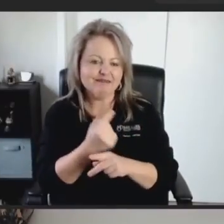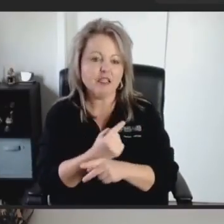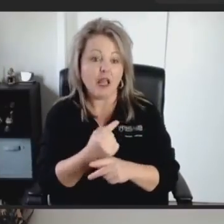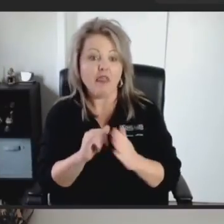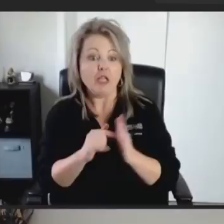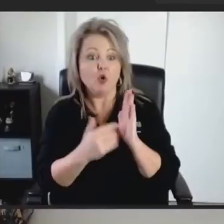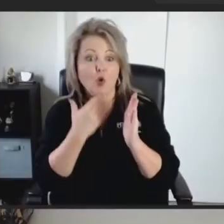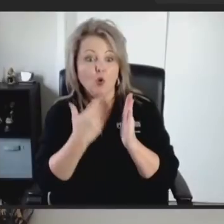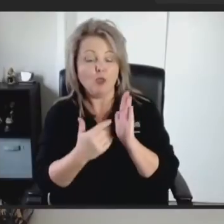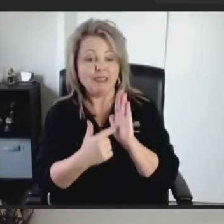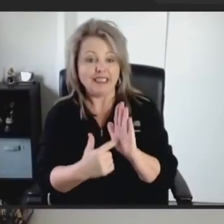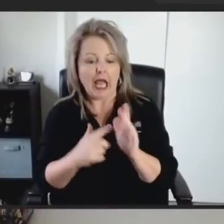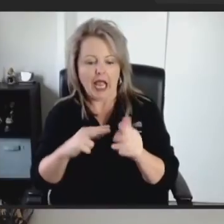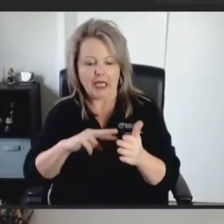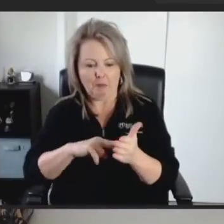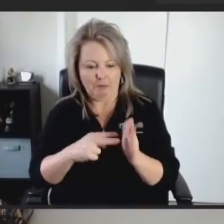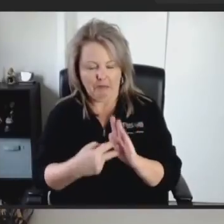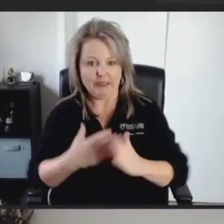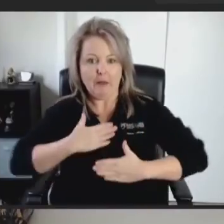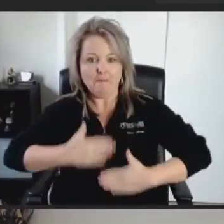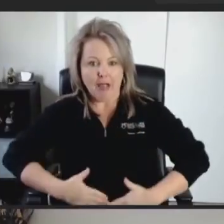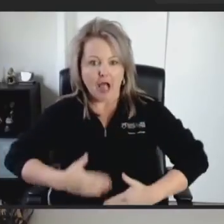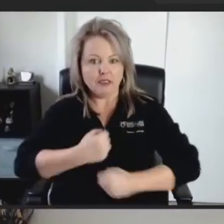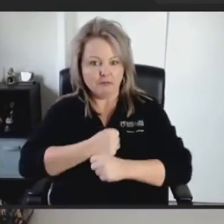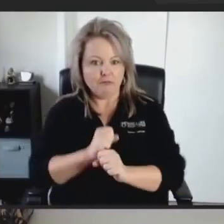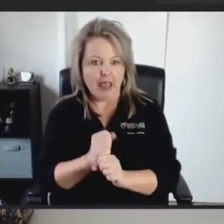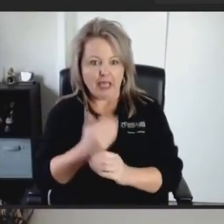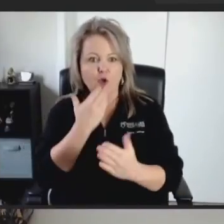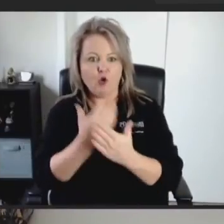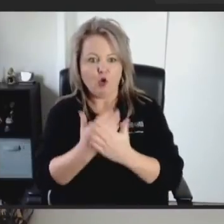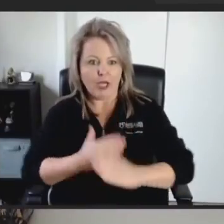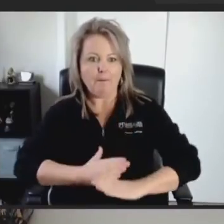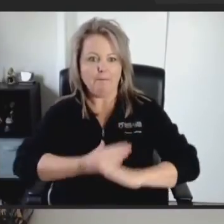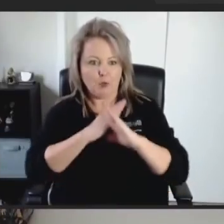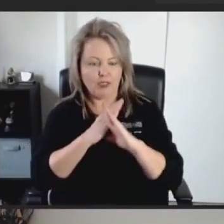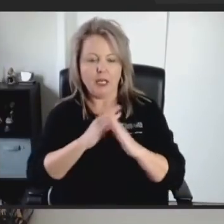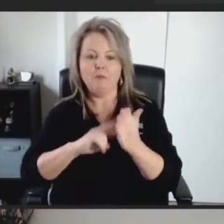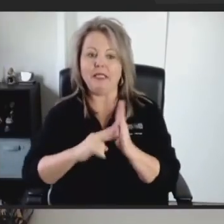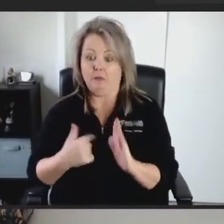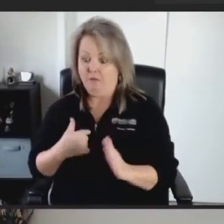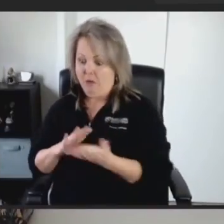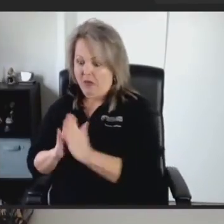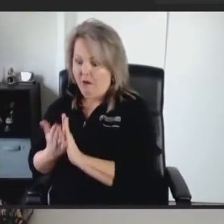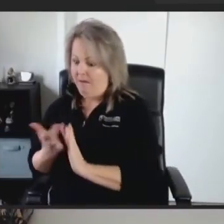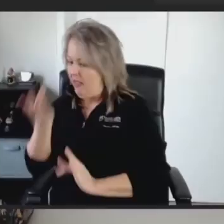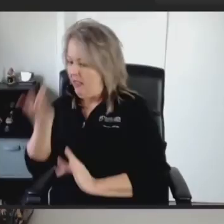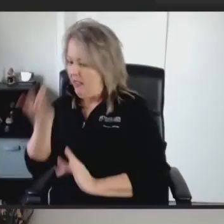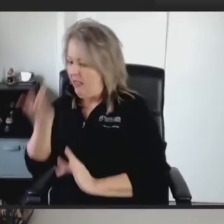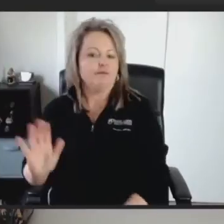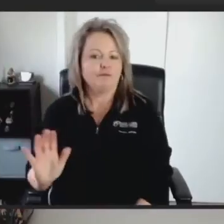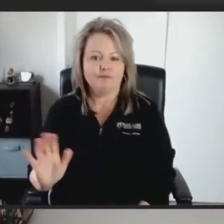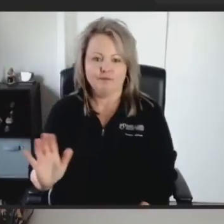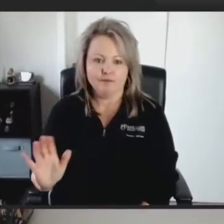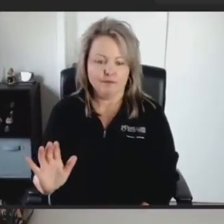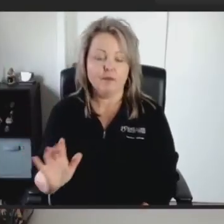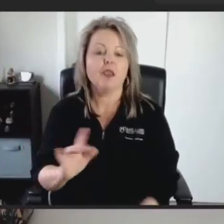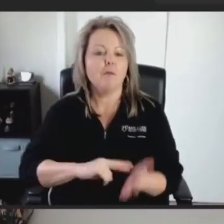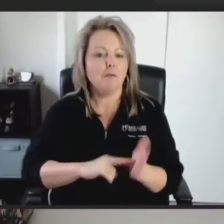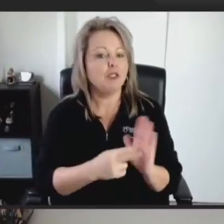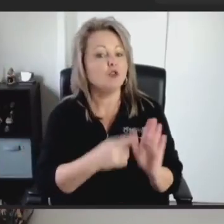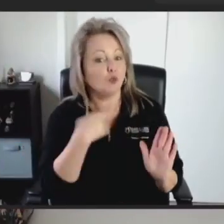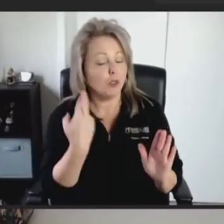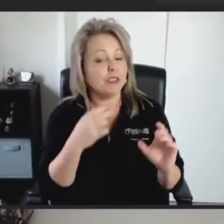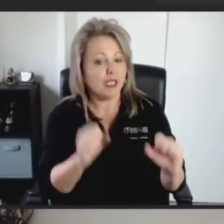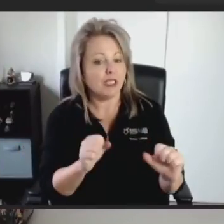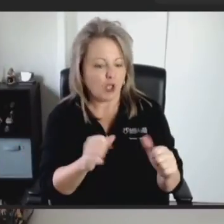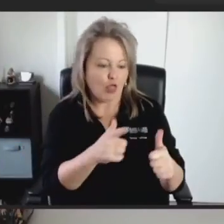body is making a good immunity to the vaccine. It's not that you are becoming ill from it. There is a risk of that both after the first